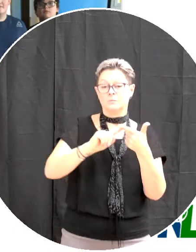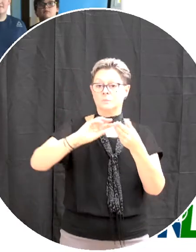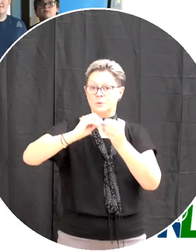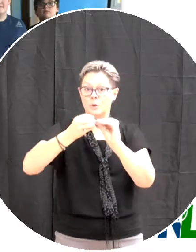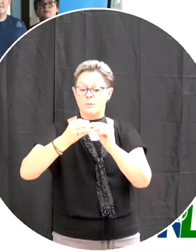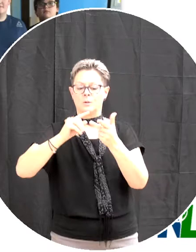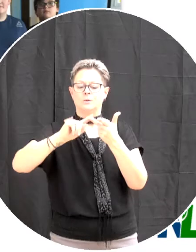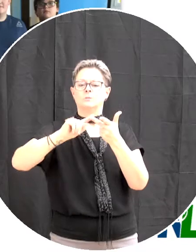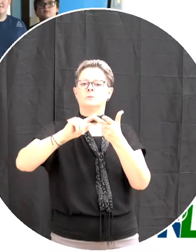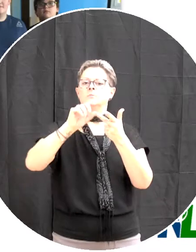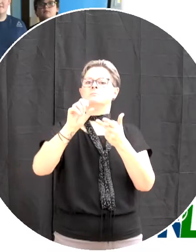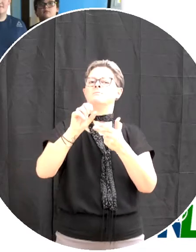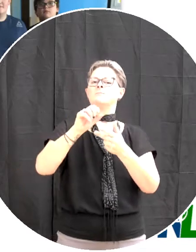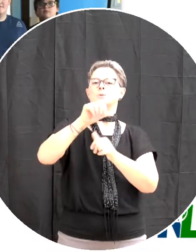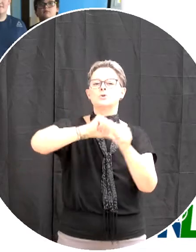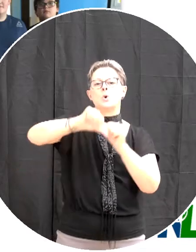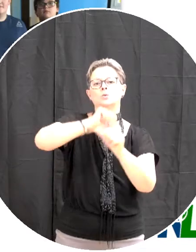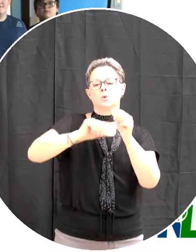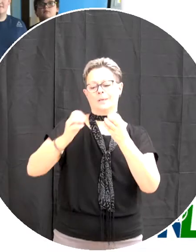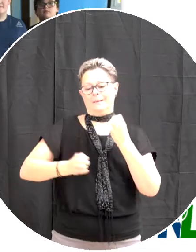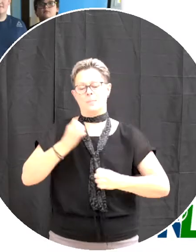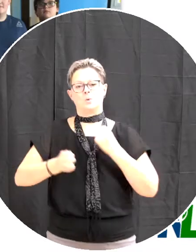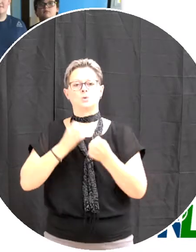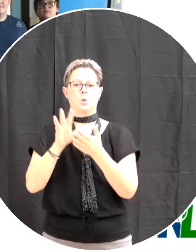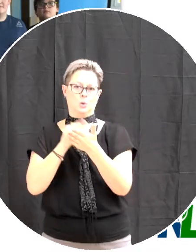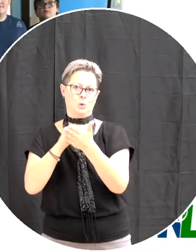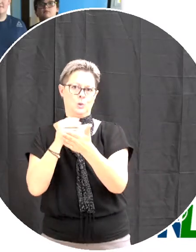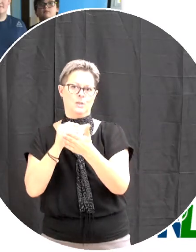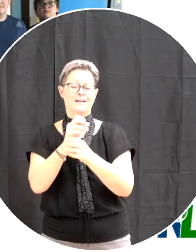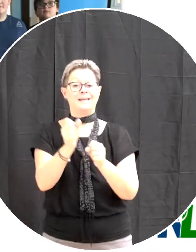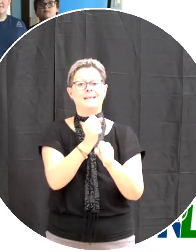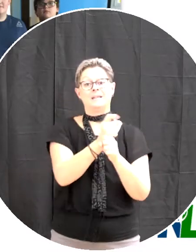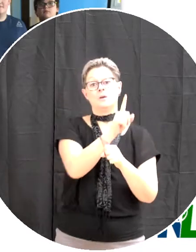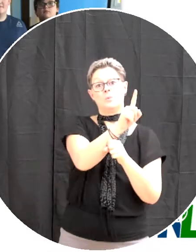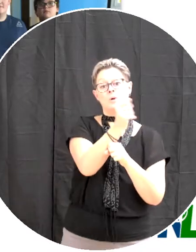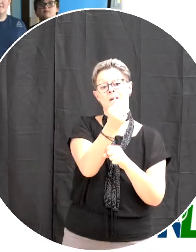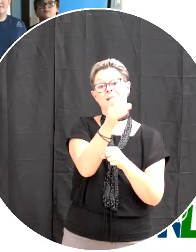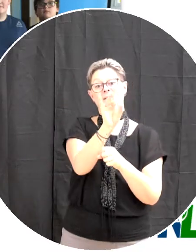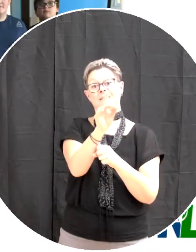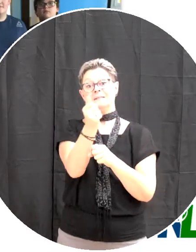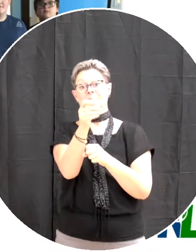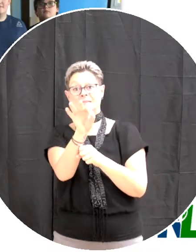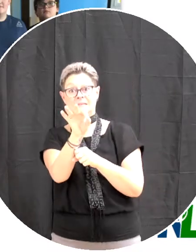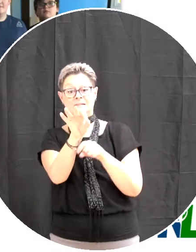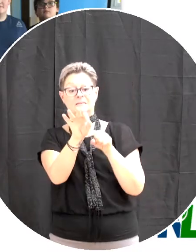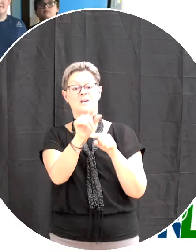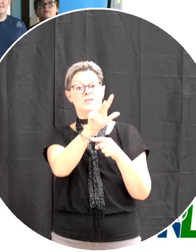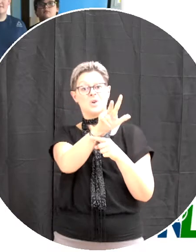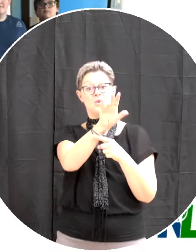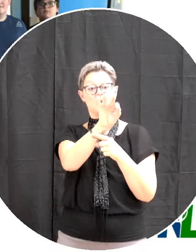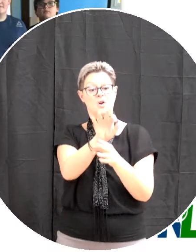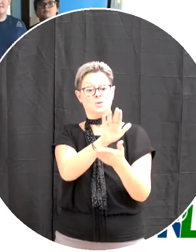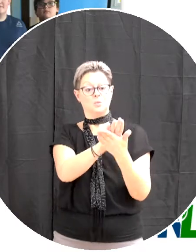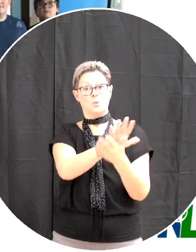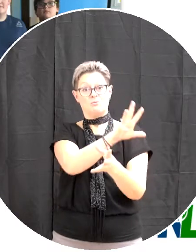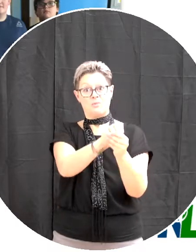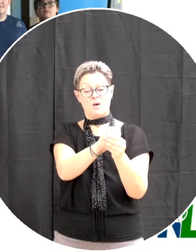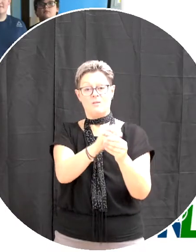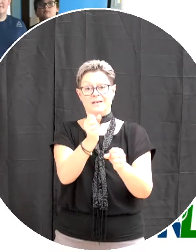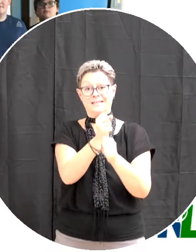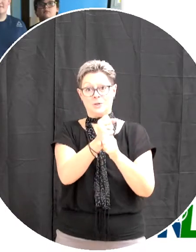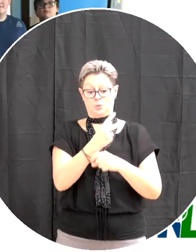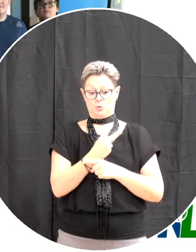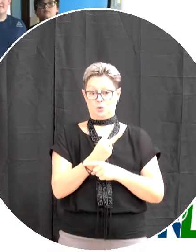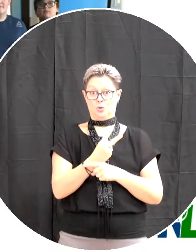students. 3-year implementation, year 1 was 18-19. We had 39 schools. Year 2,